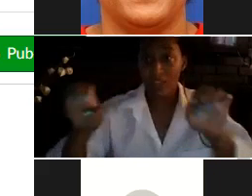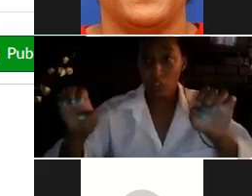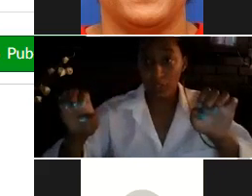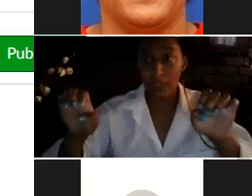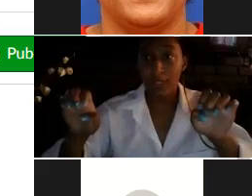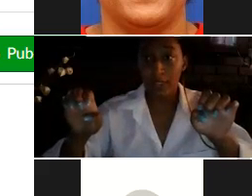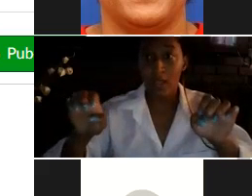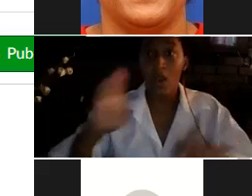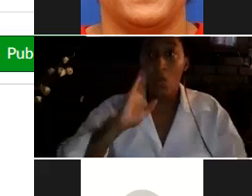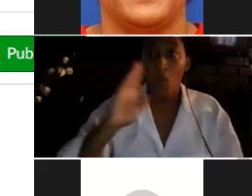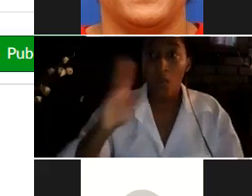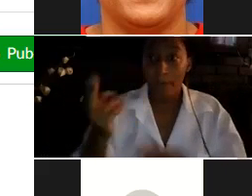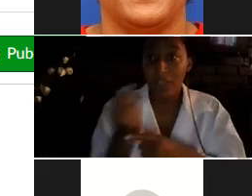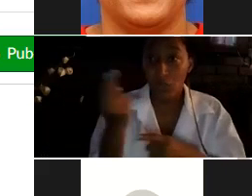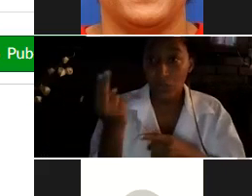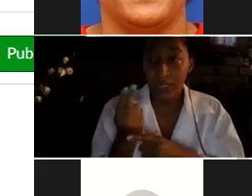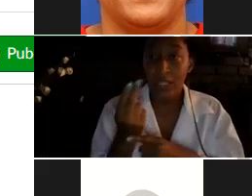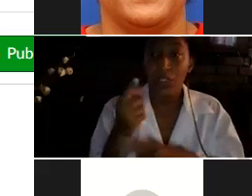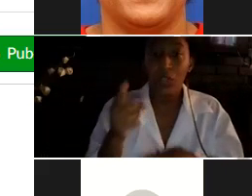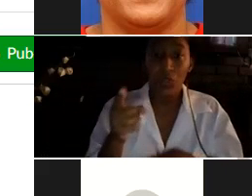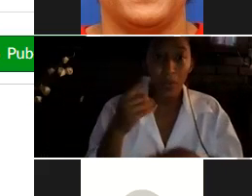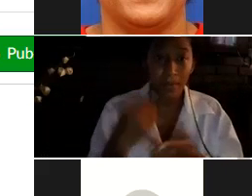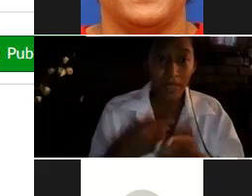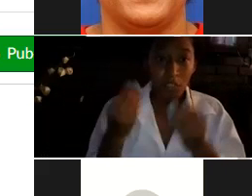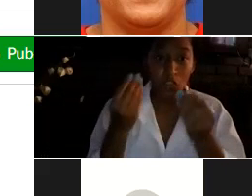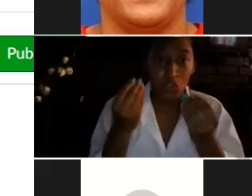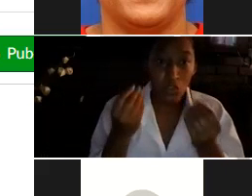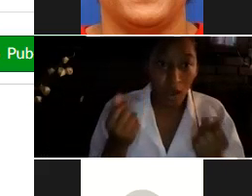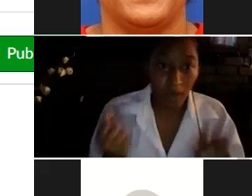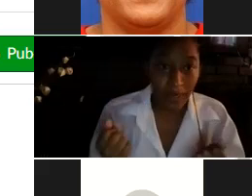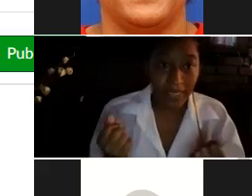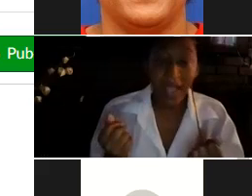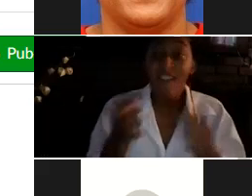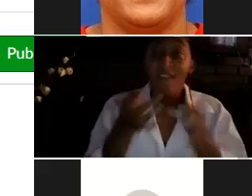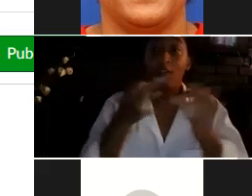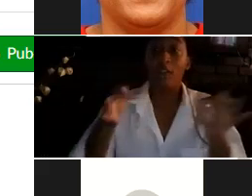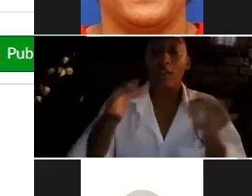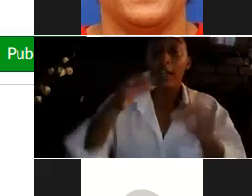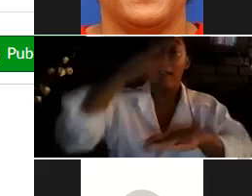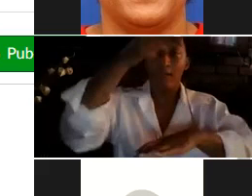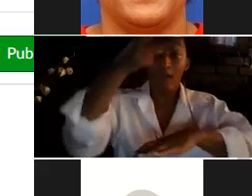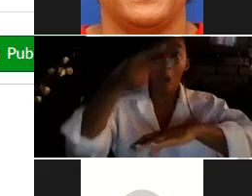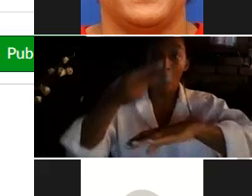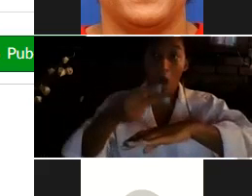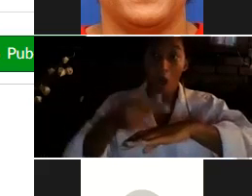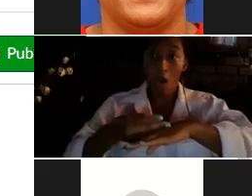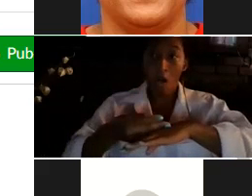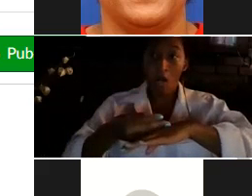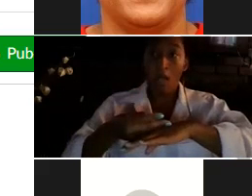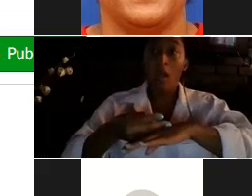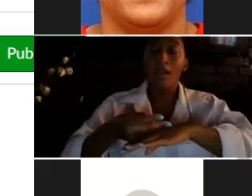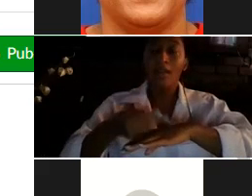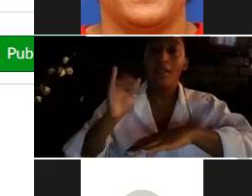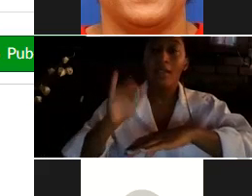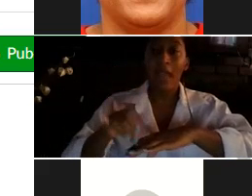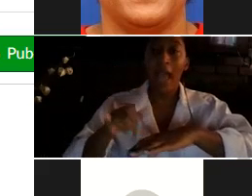of free fall, and you'll be solving free fall problems. Okay. So that's the kinds of things you want to